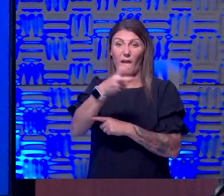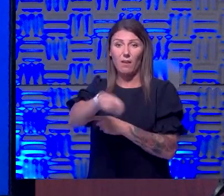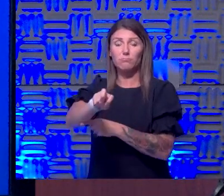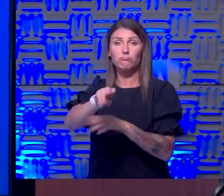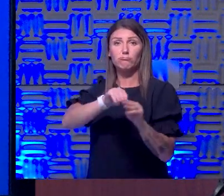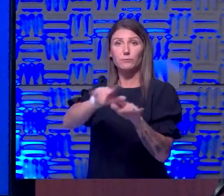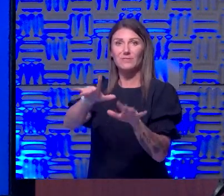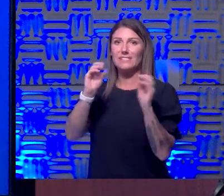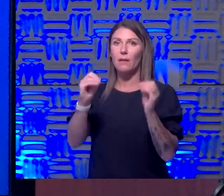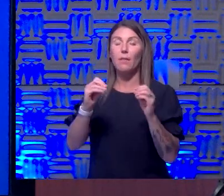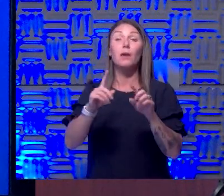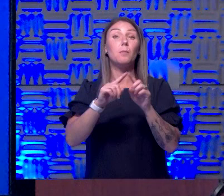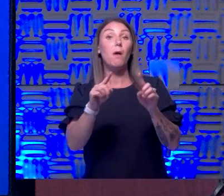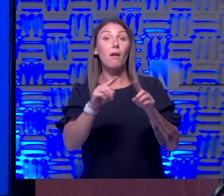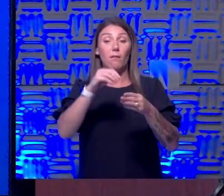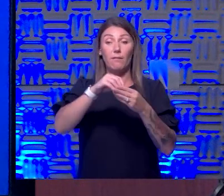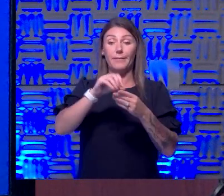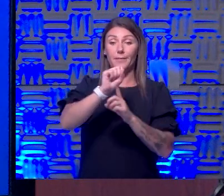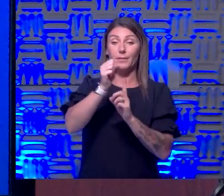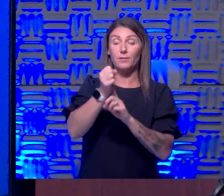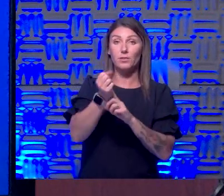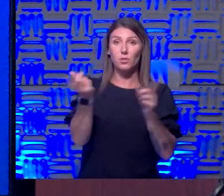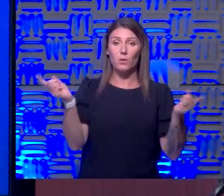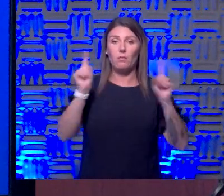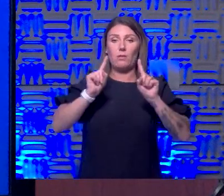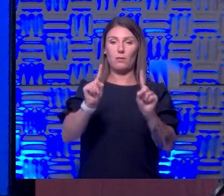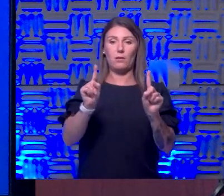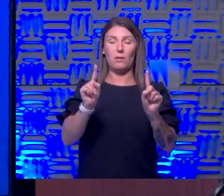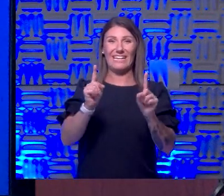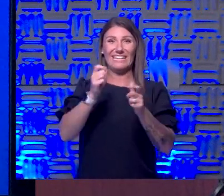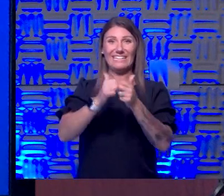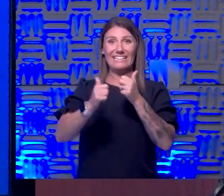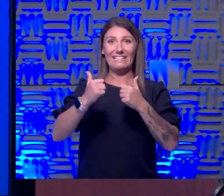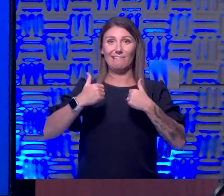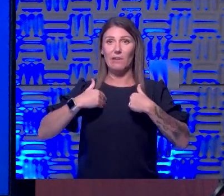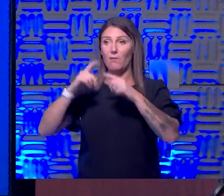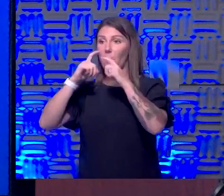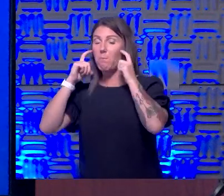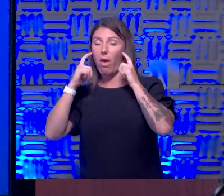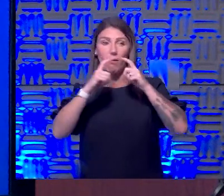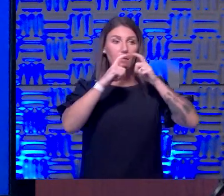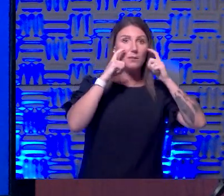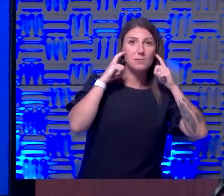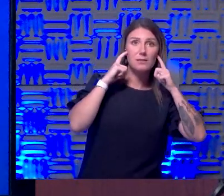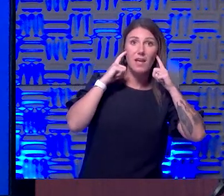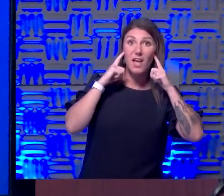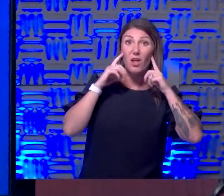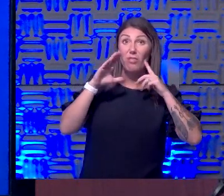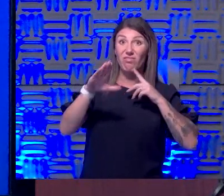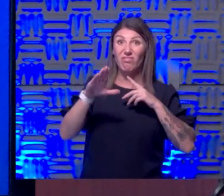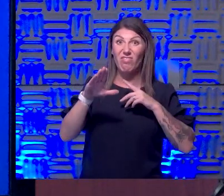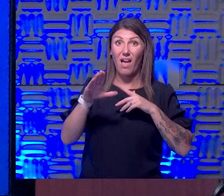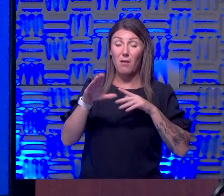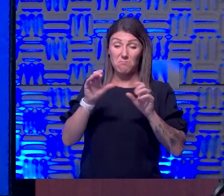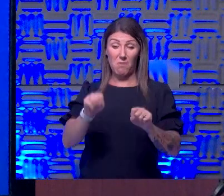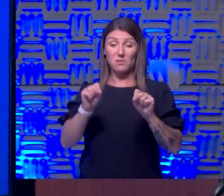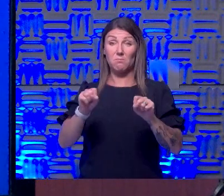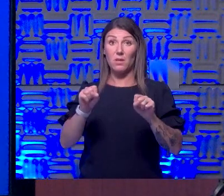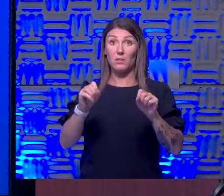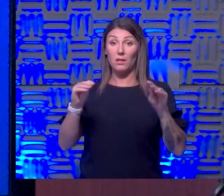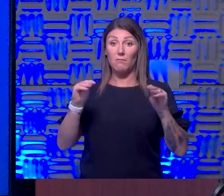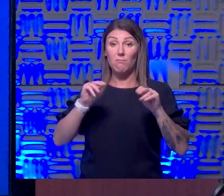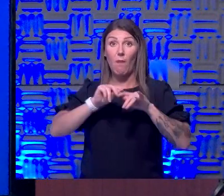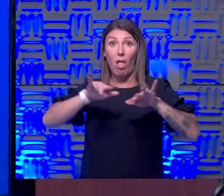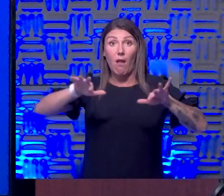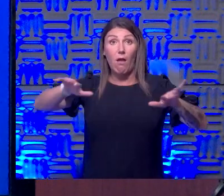nothing. But if you're in that situation and each of you are wearing a mask, that the likelihood of transmission goes way, way, way down.